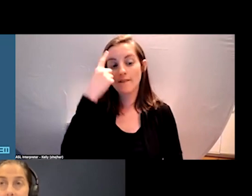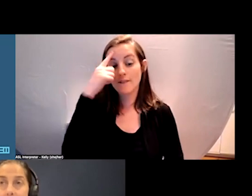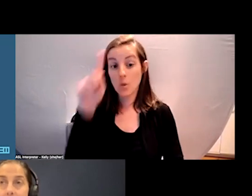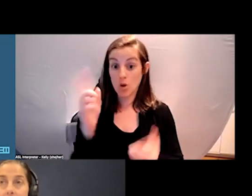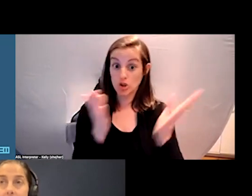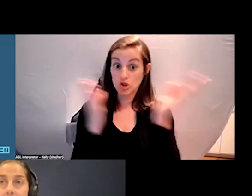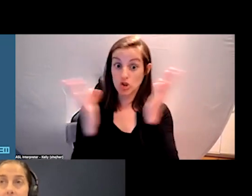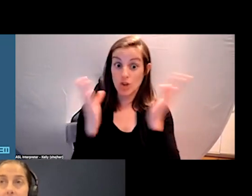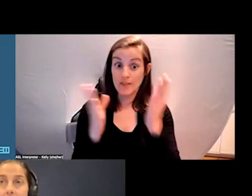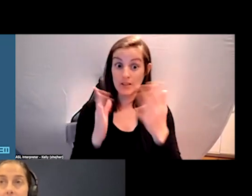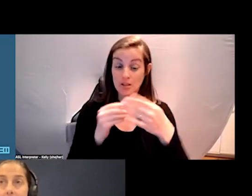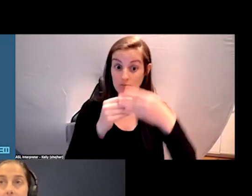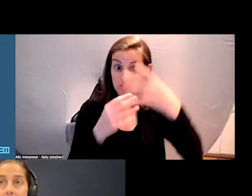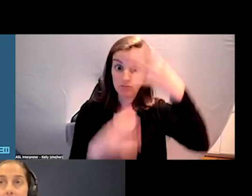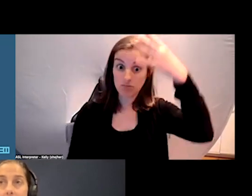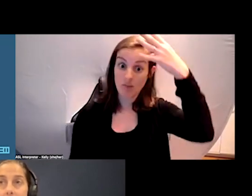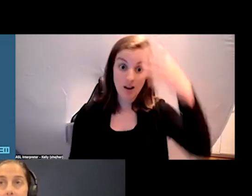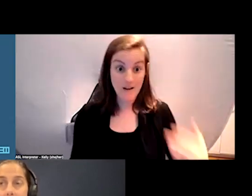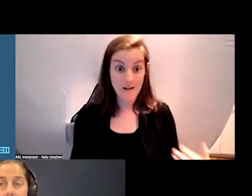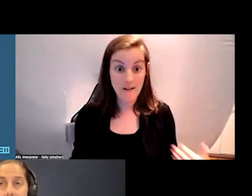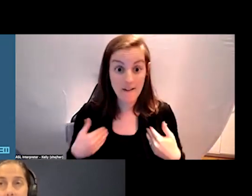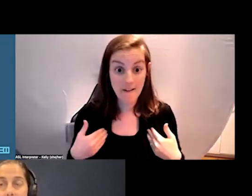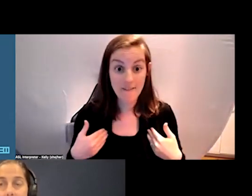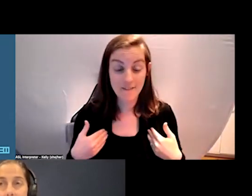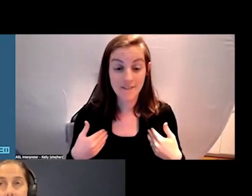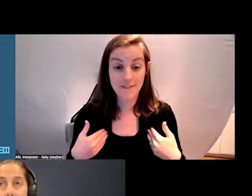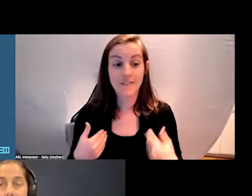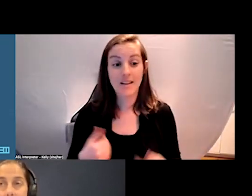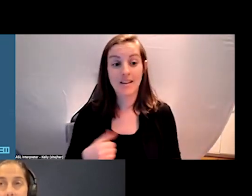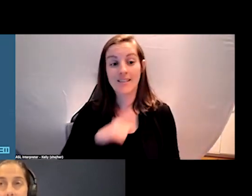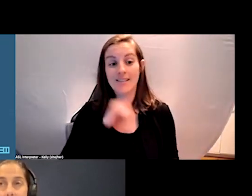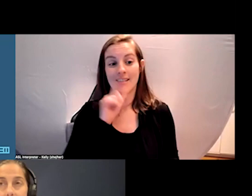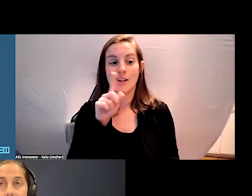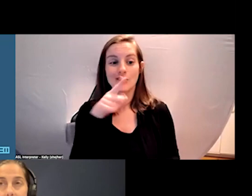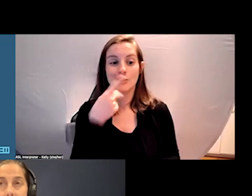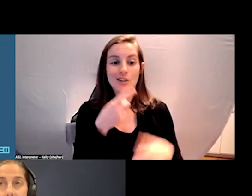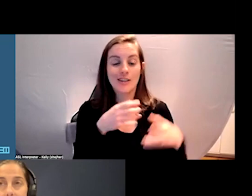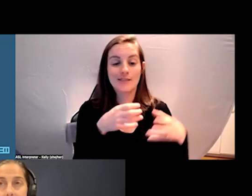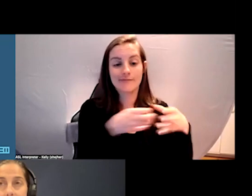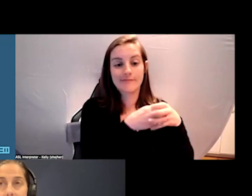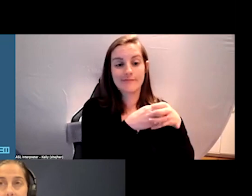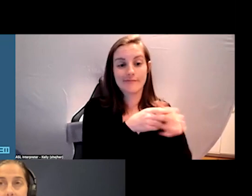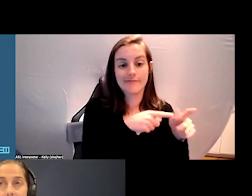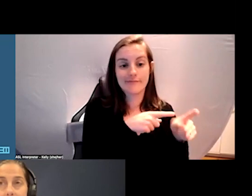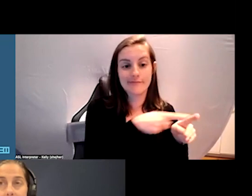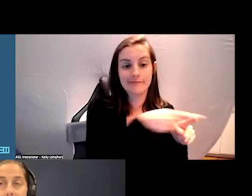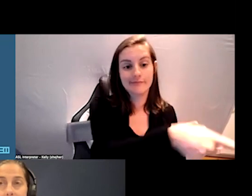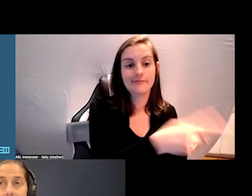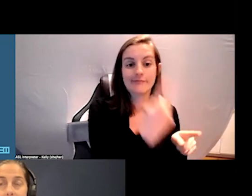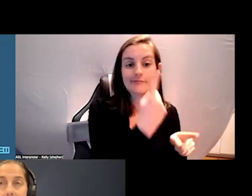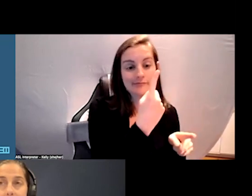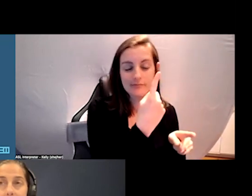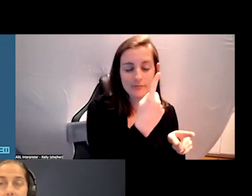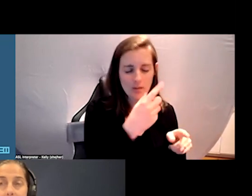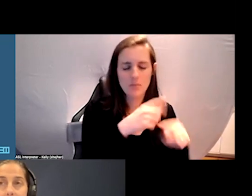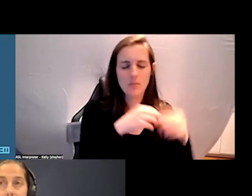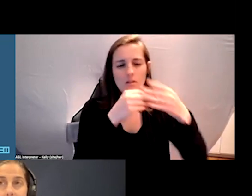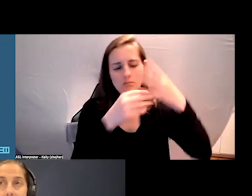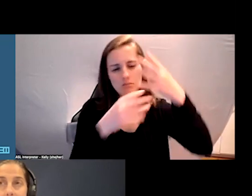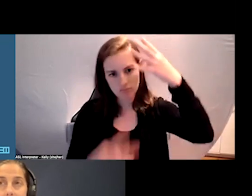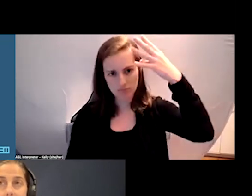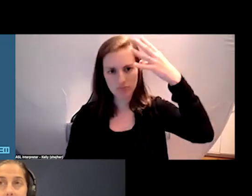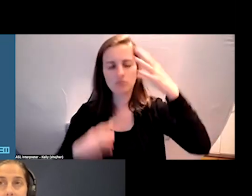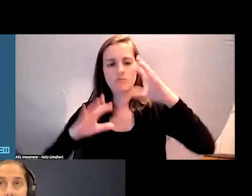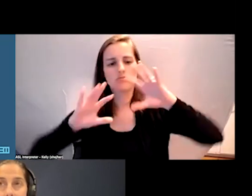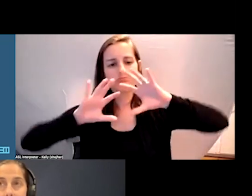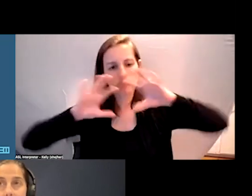services too. So not just a program that is just doing one thing, but a program that is really